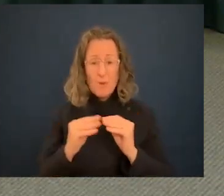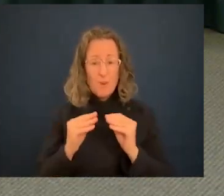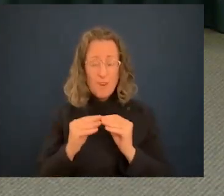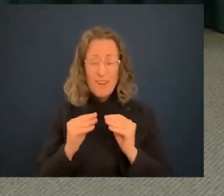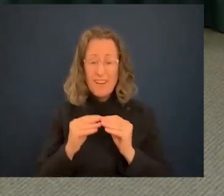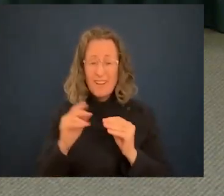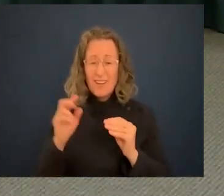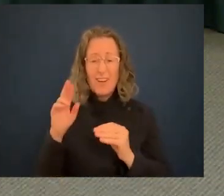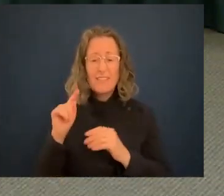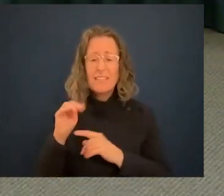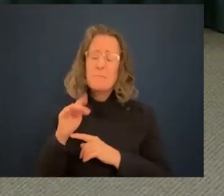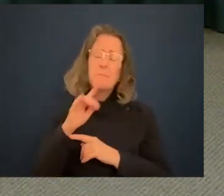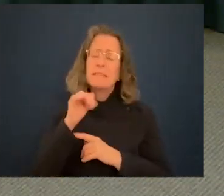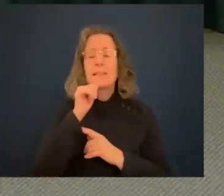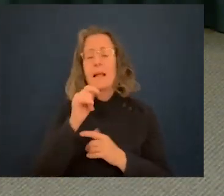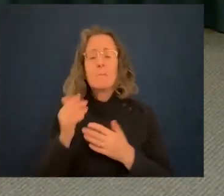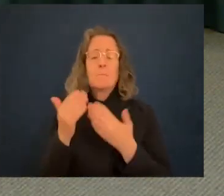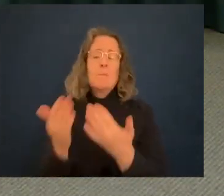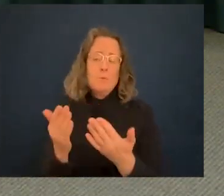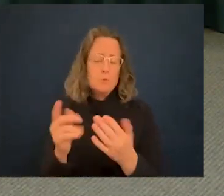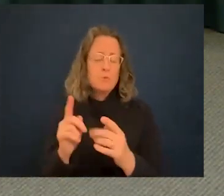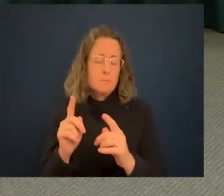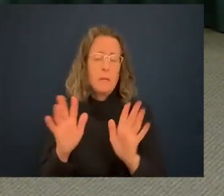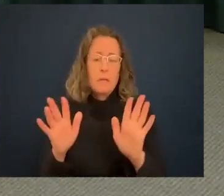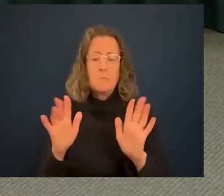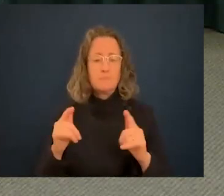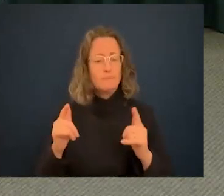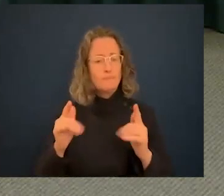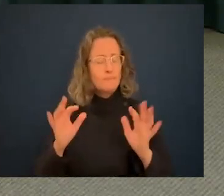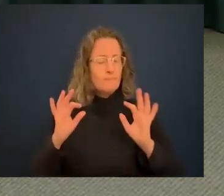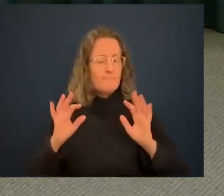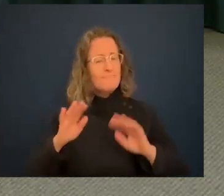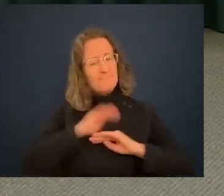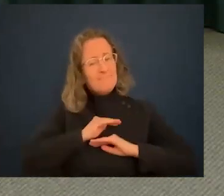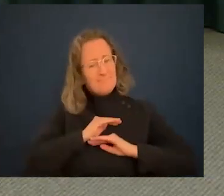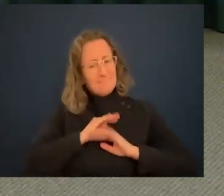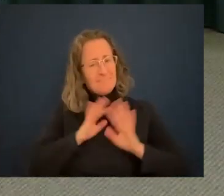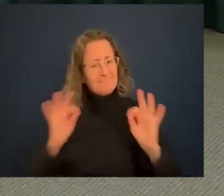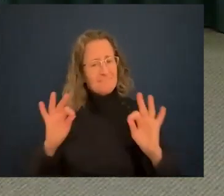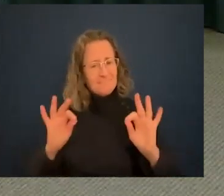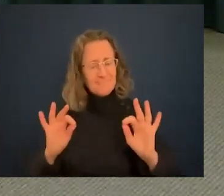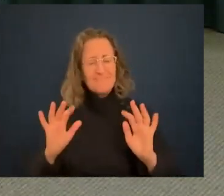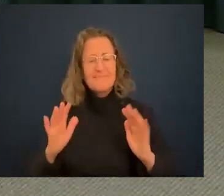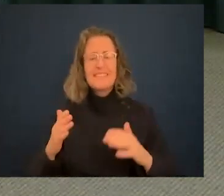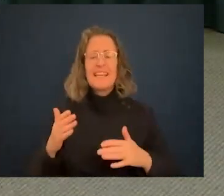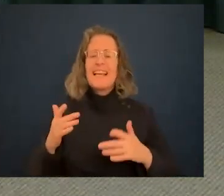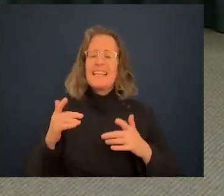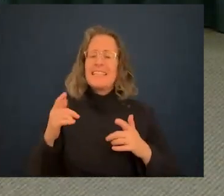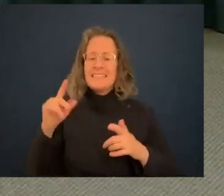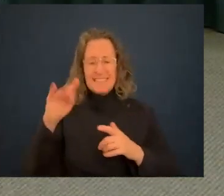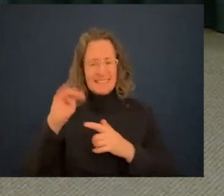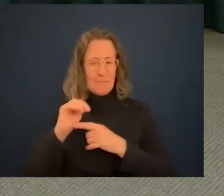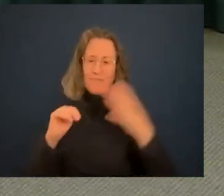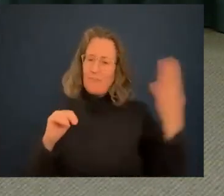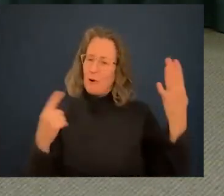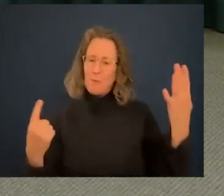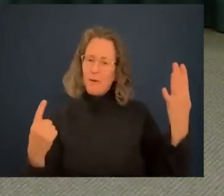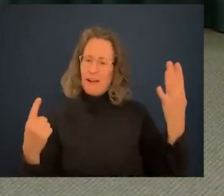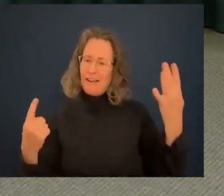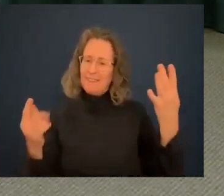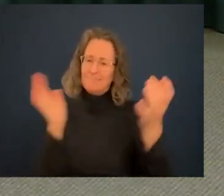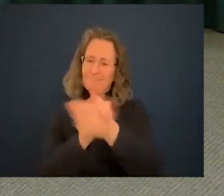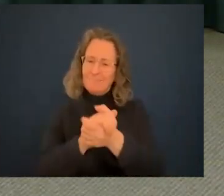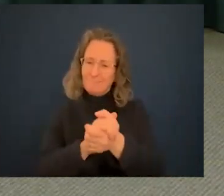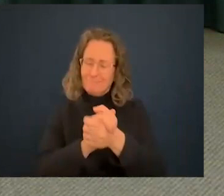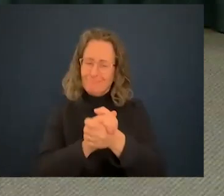it's not it's not a motion though so I'm happy that Tim's last motion on the select board is a four one look we've got a potential motion here